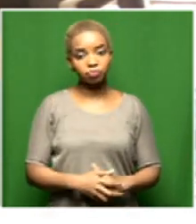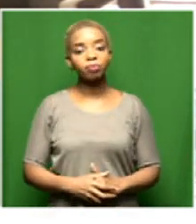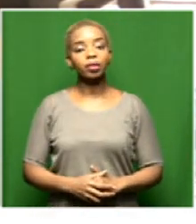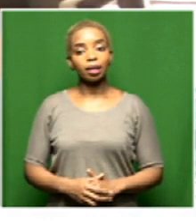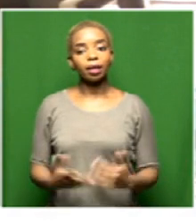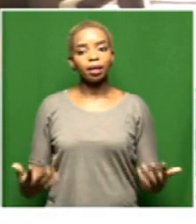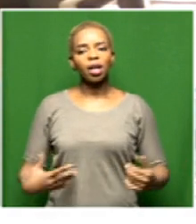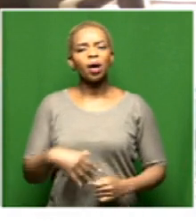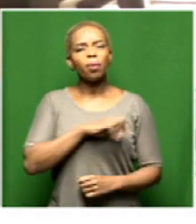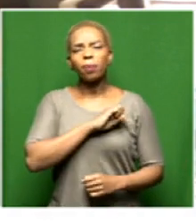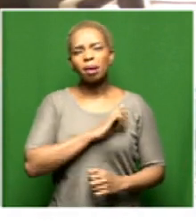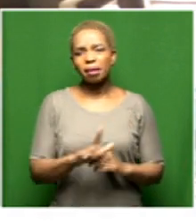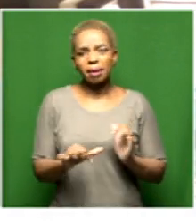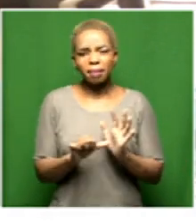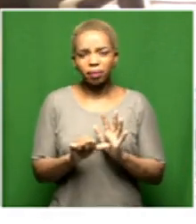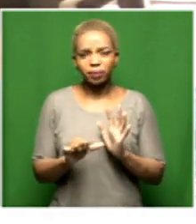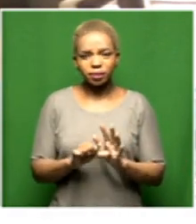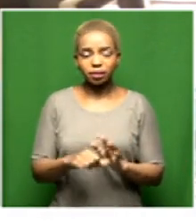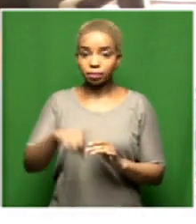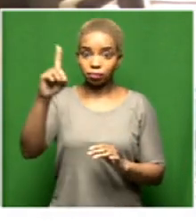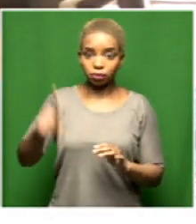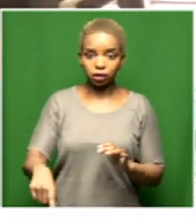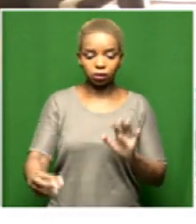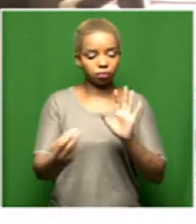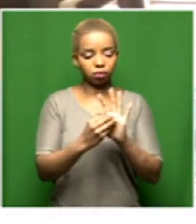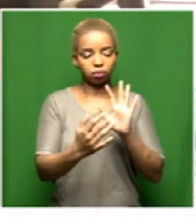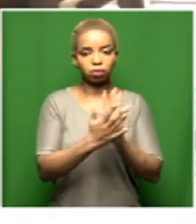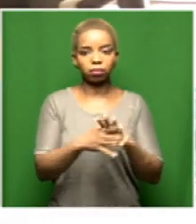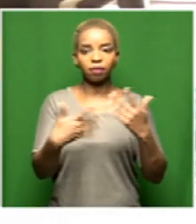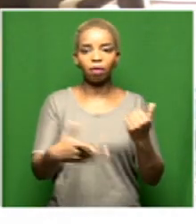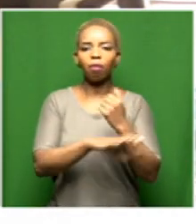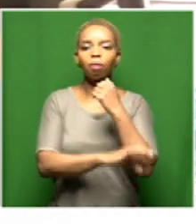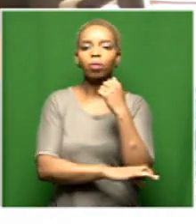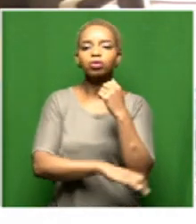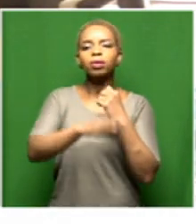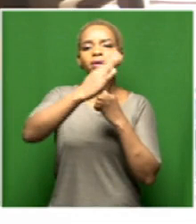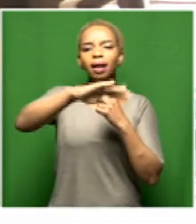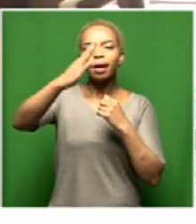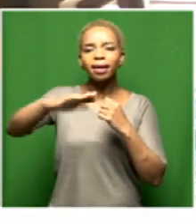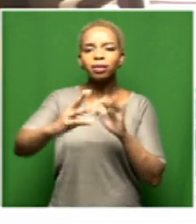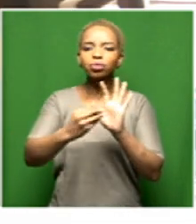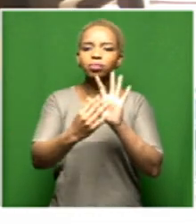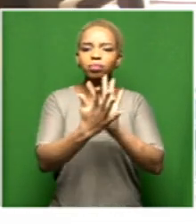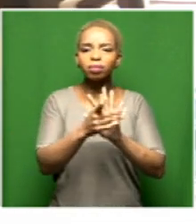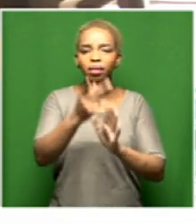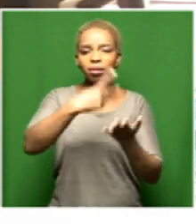Dawn. Why was it important, first and foremost, for the Con Hill to introduce this COVID-19 Digital Archive